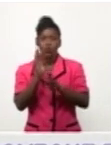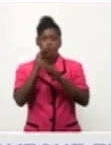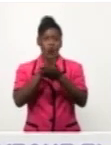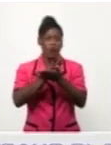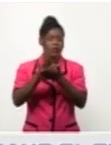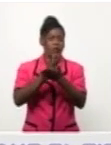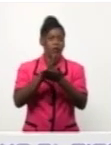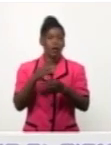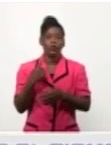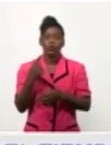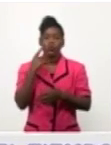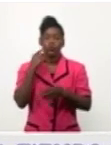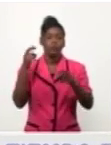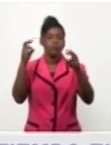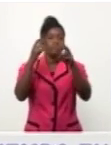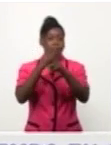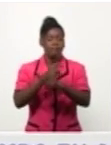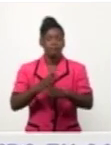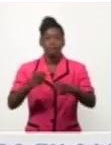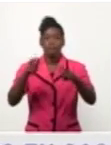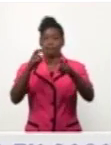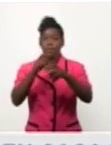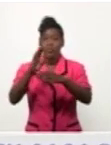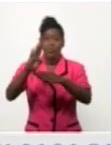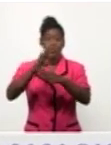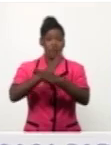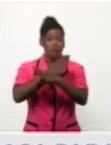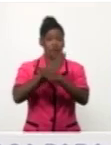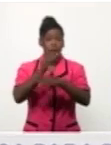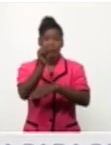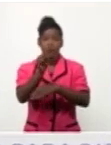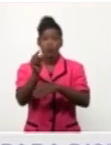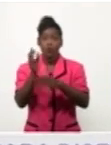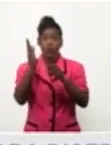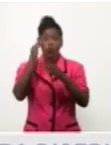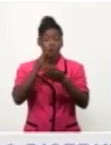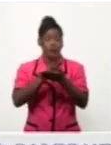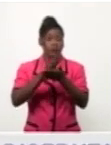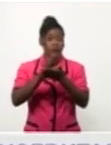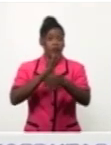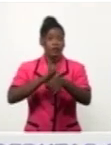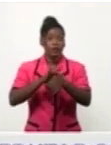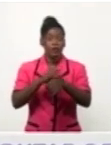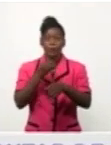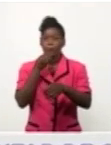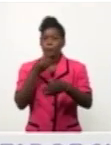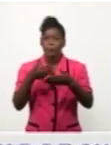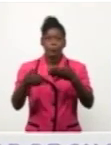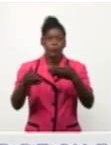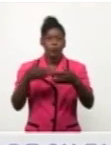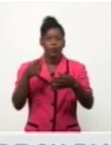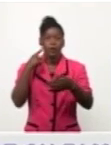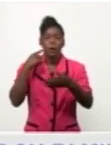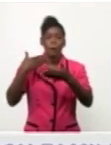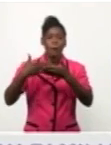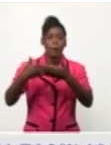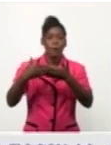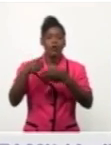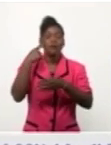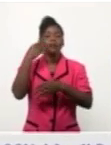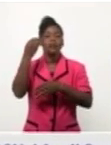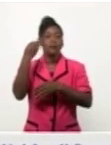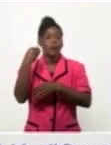there are no cases, so that no patient with the virus remains,